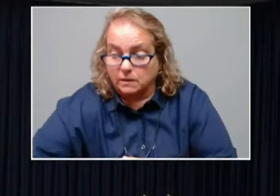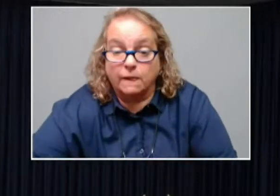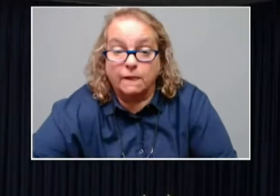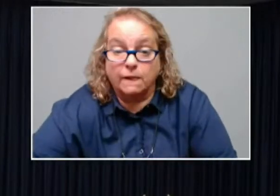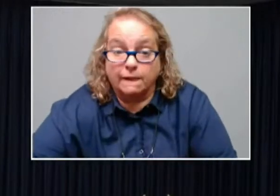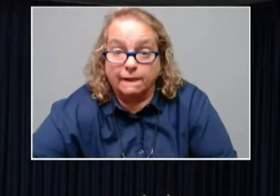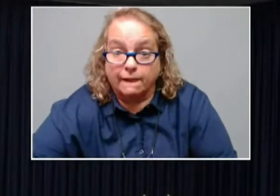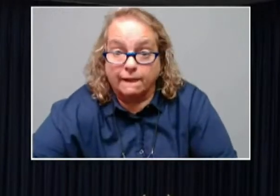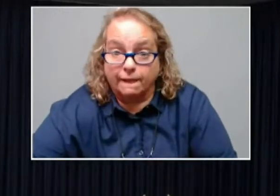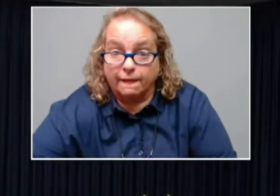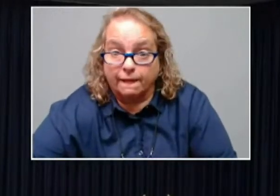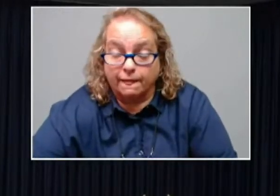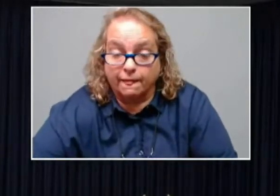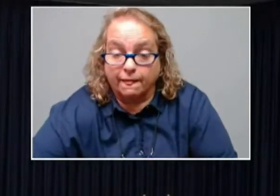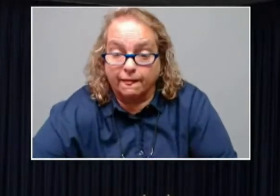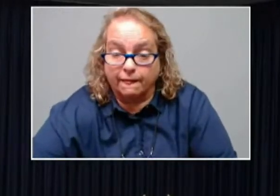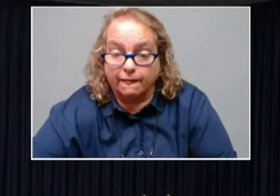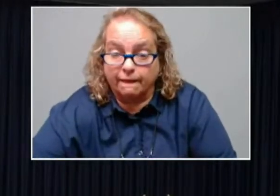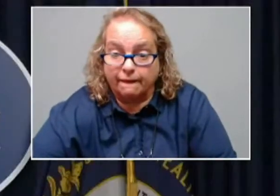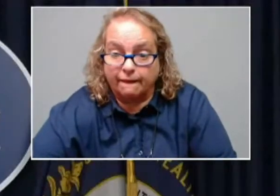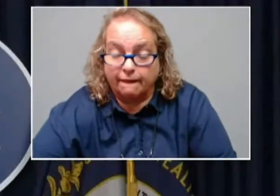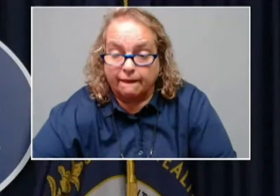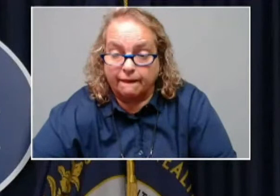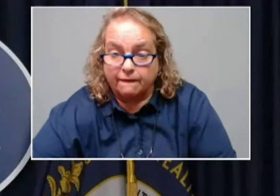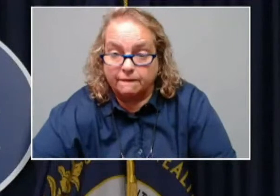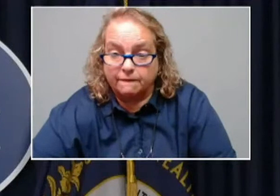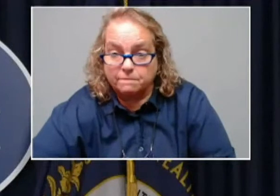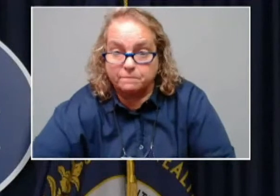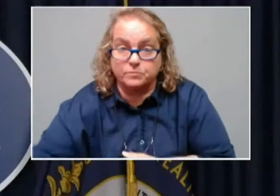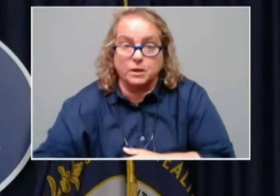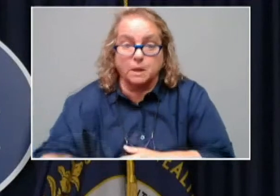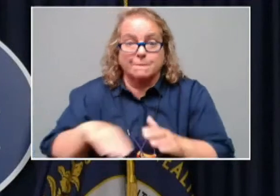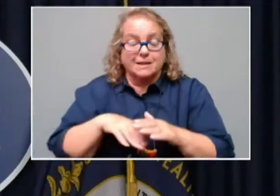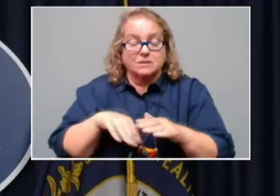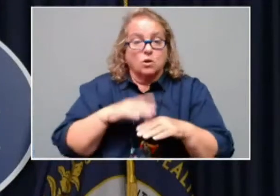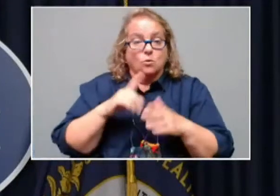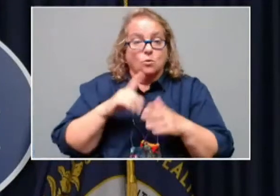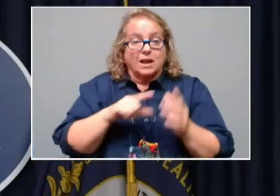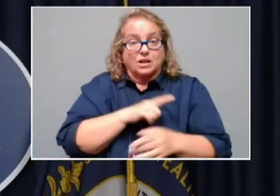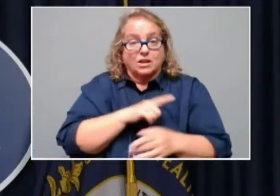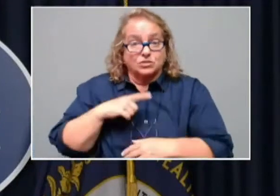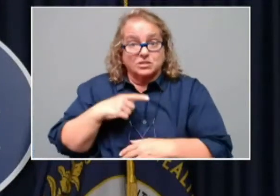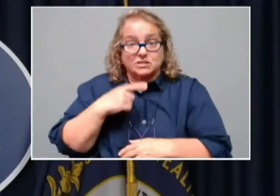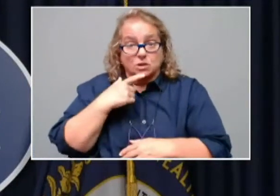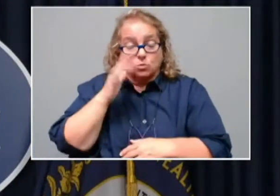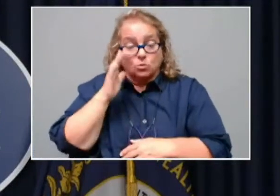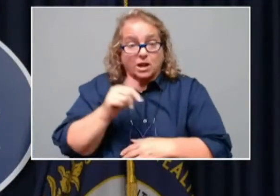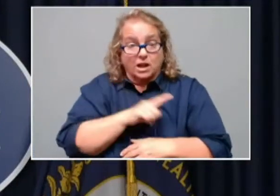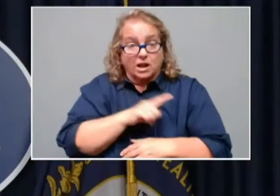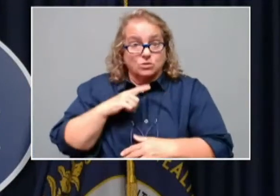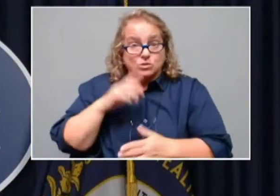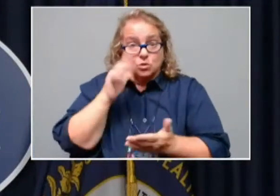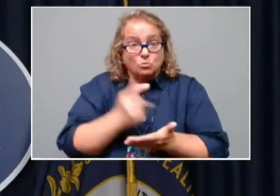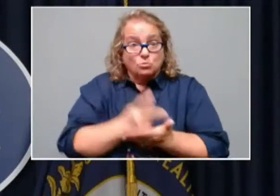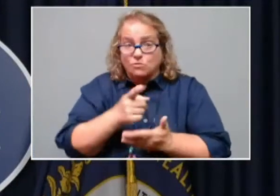conversations today, that the legislators would approve the mask mandate? I don't